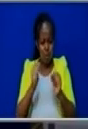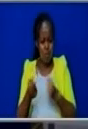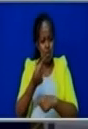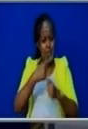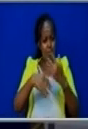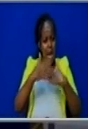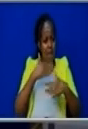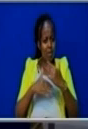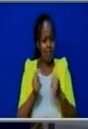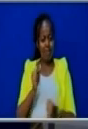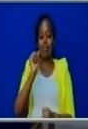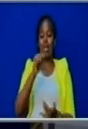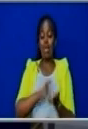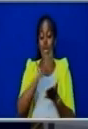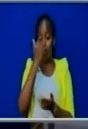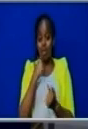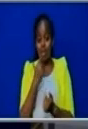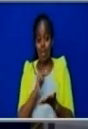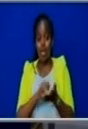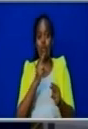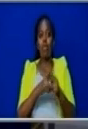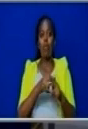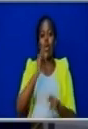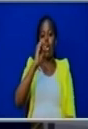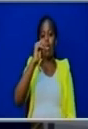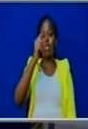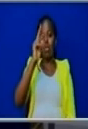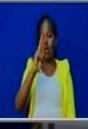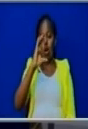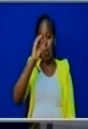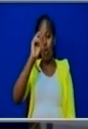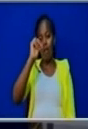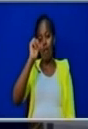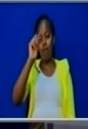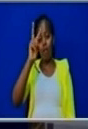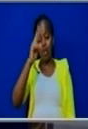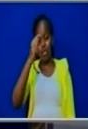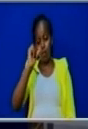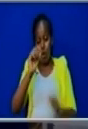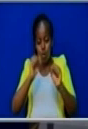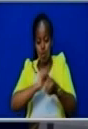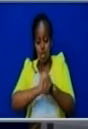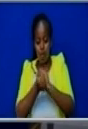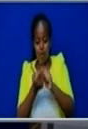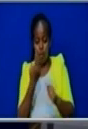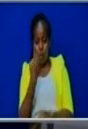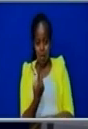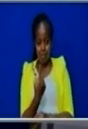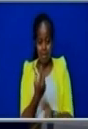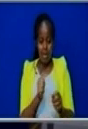reverse. That's what we are saying. They are Inter- interconverter. Okay. You can change from one state From gas to now another.